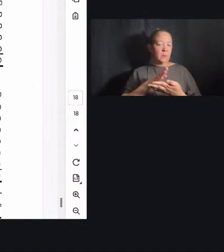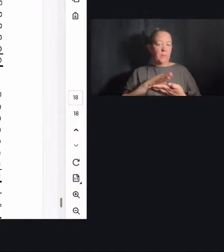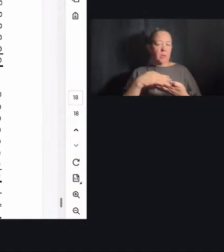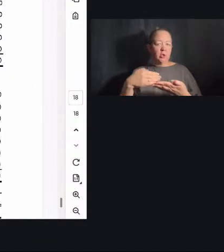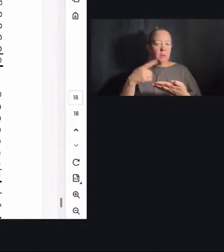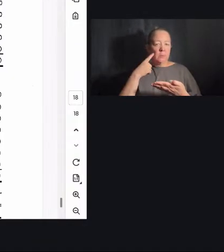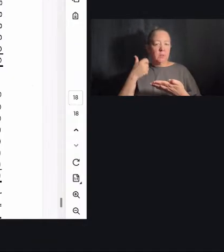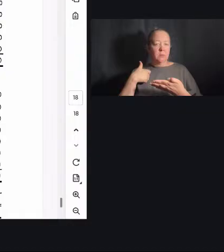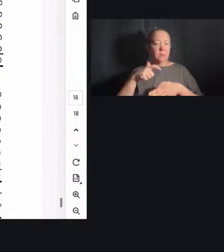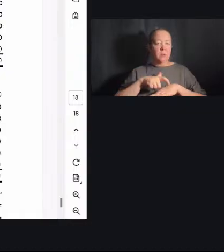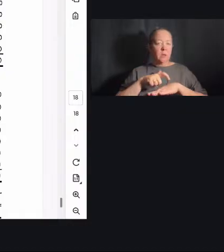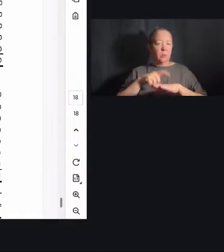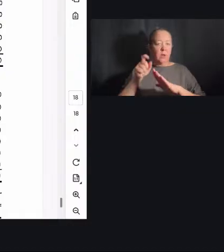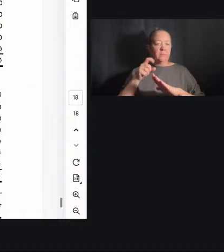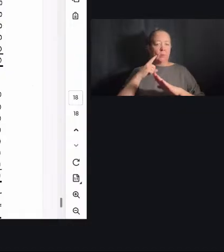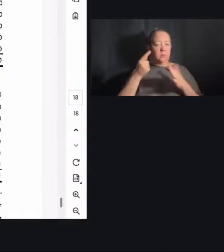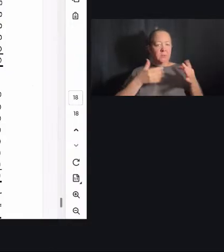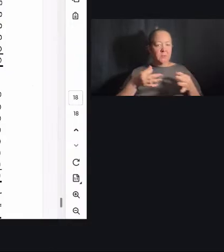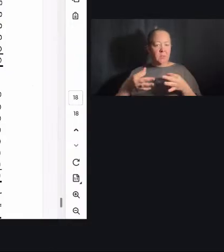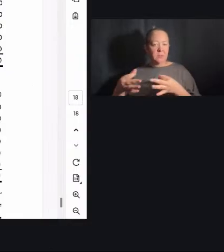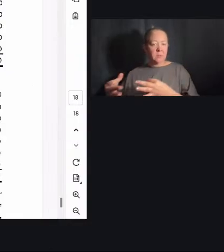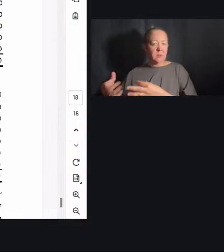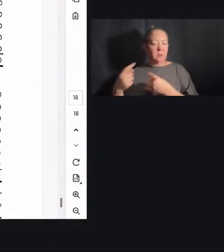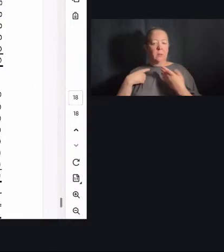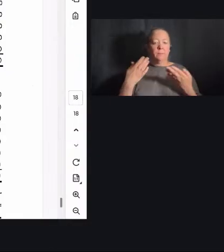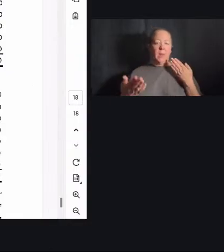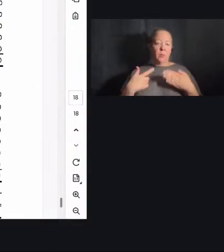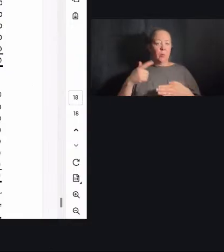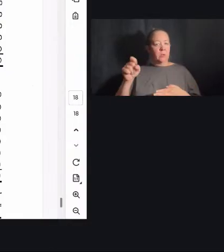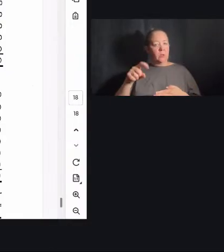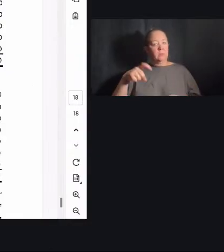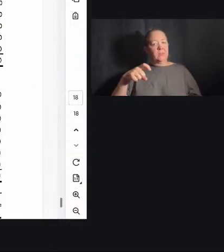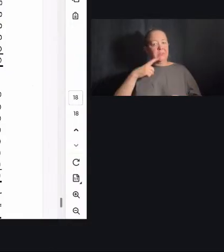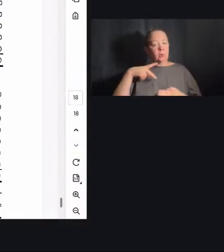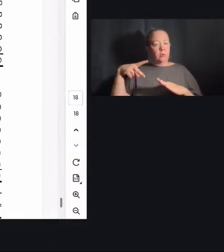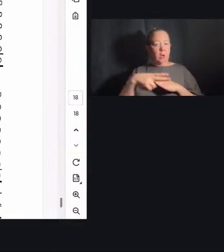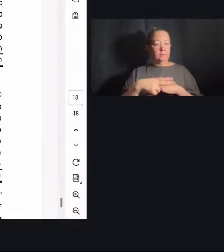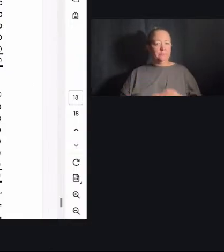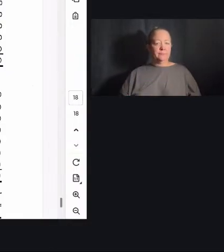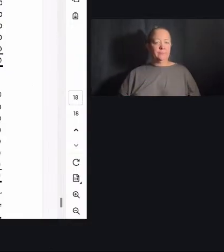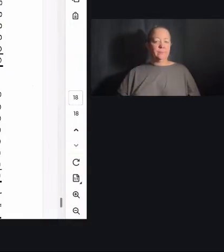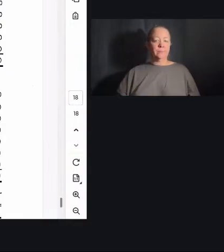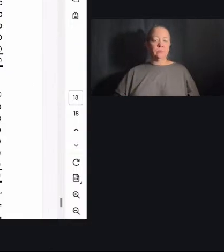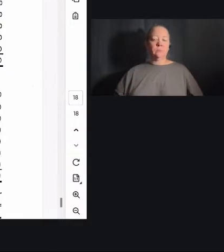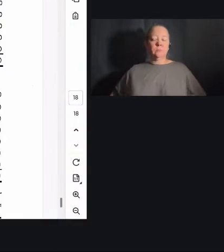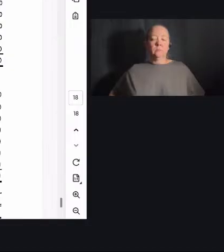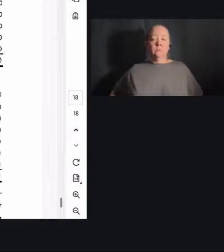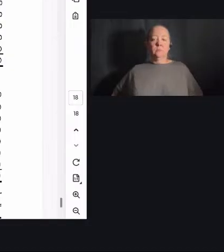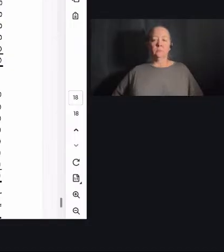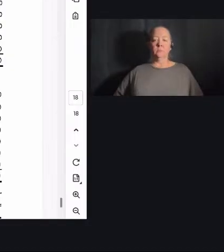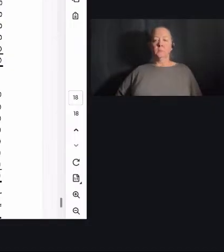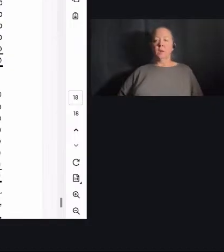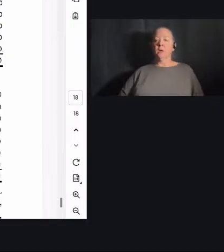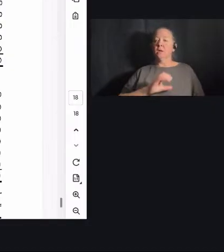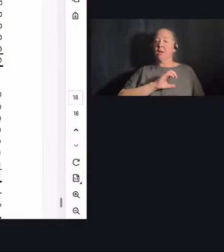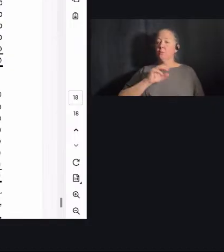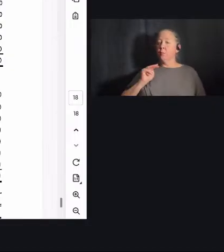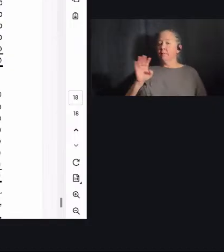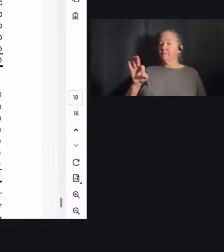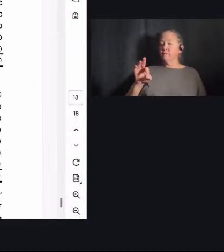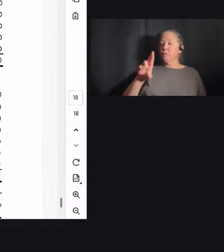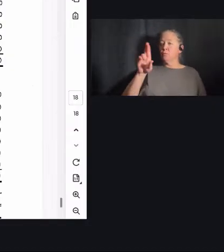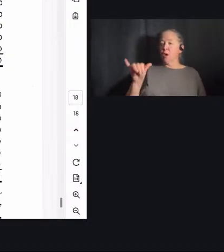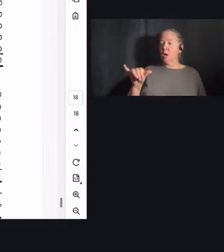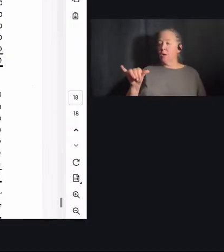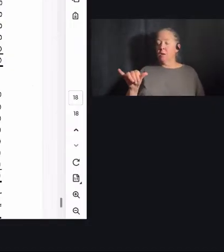we're having to decide upon, I think it might be a necessary cut. But, Councilmember Fry.